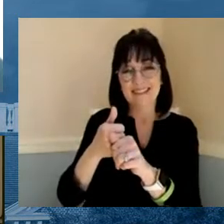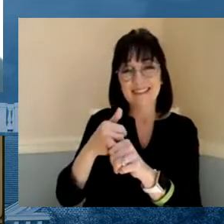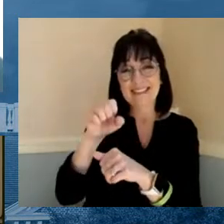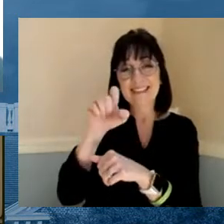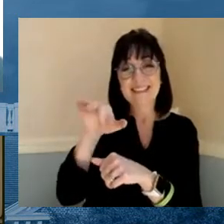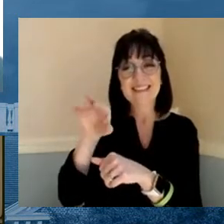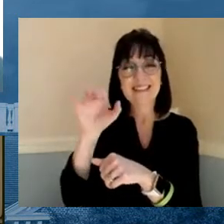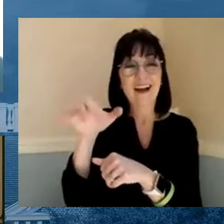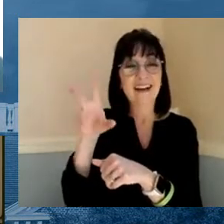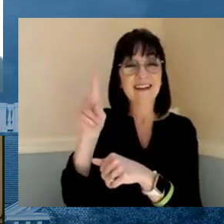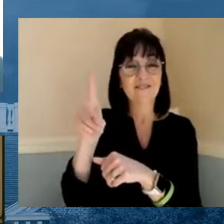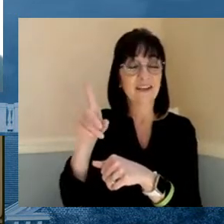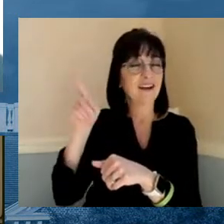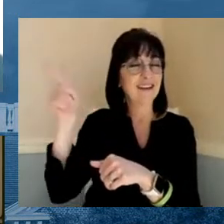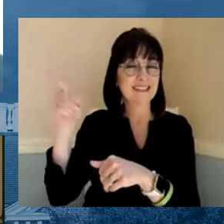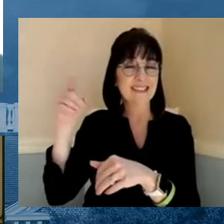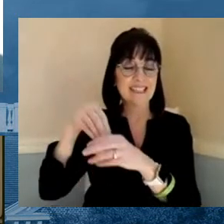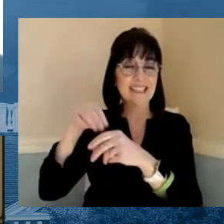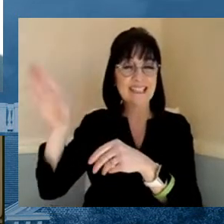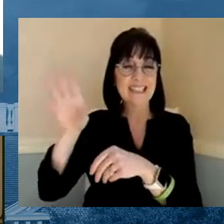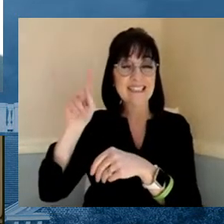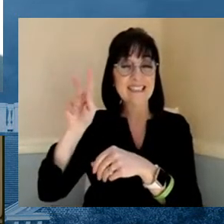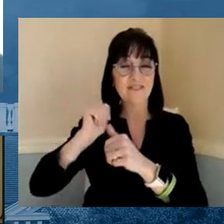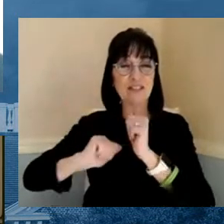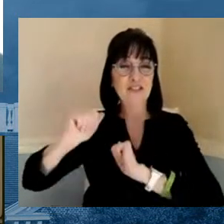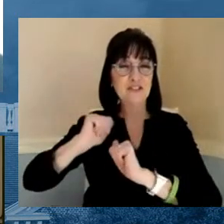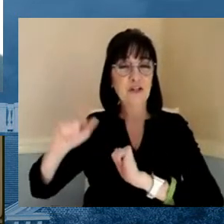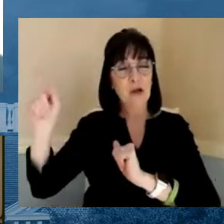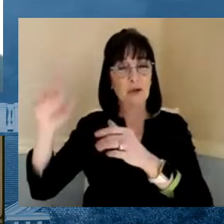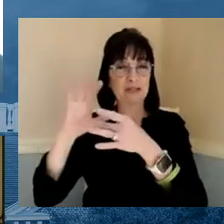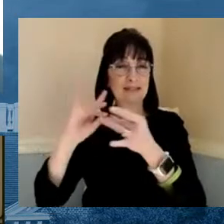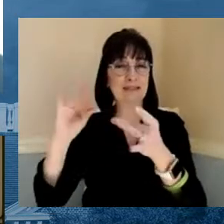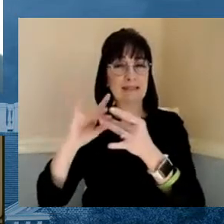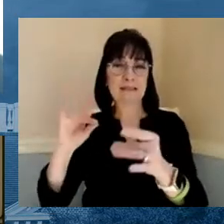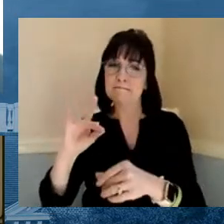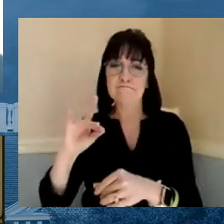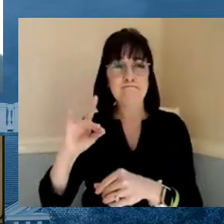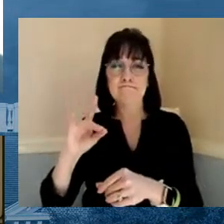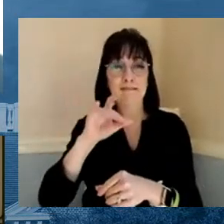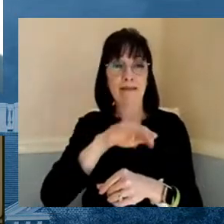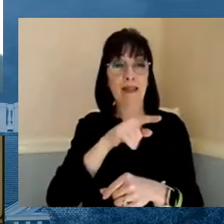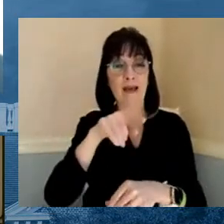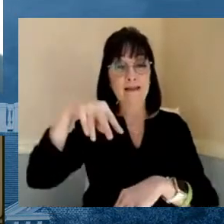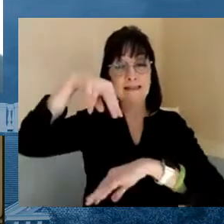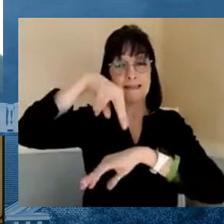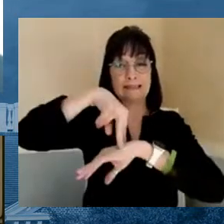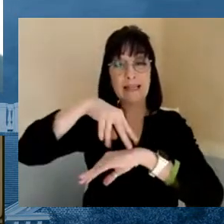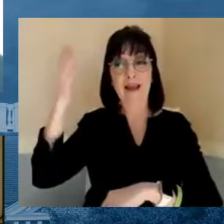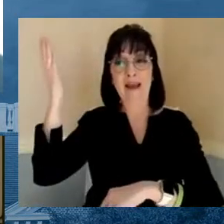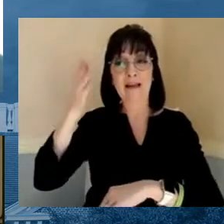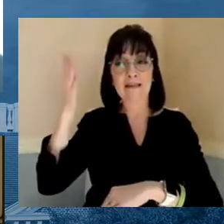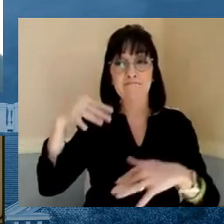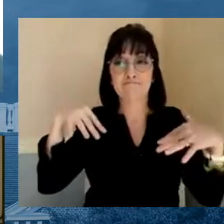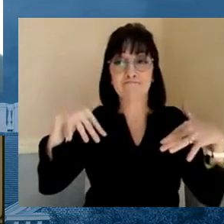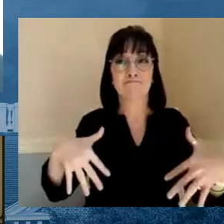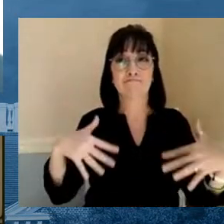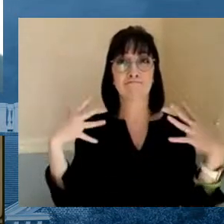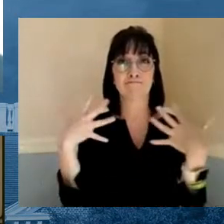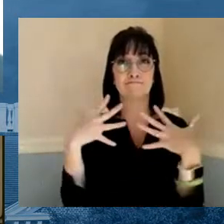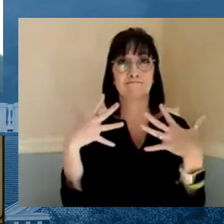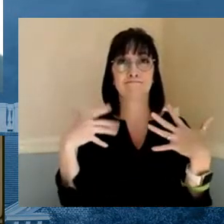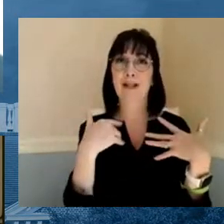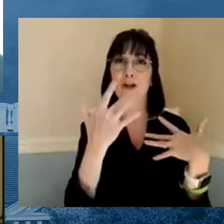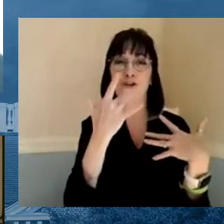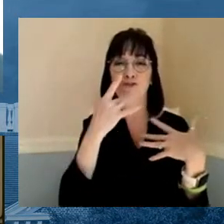eulogy. But my name is Joshua Keating. I'm the executive chef at Delaware Park Racetrack Casino. I